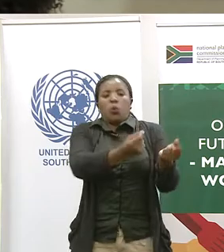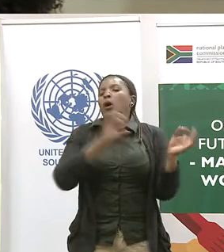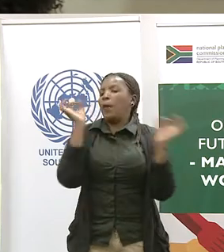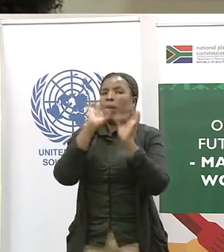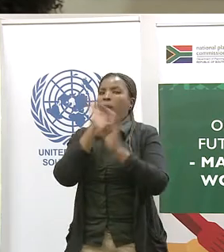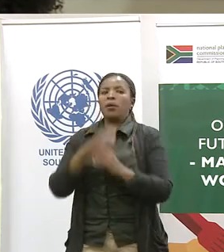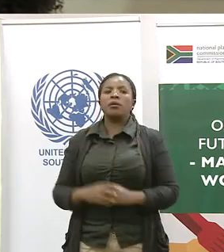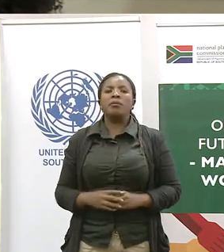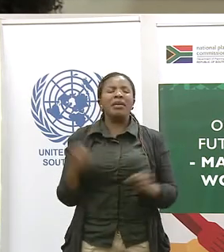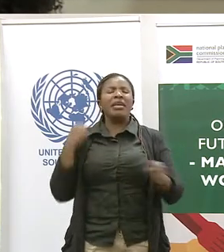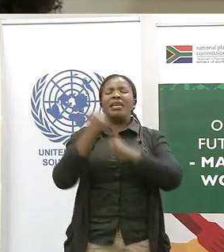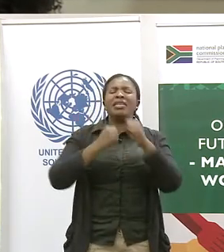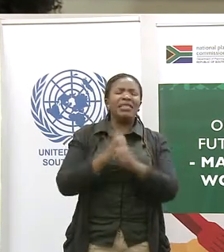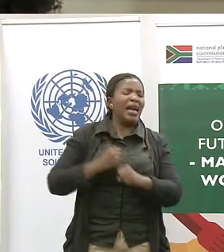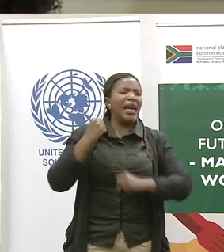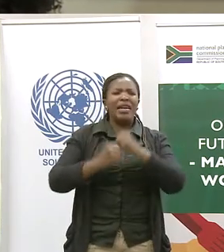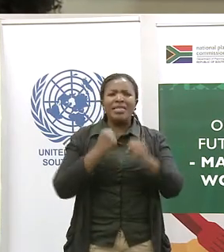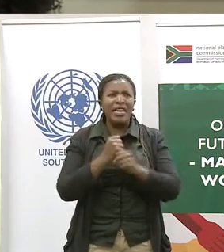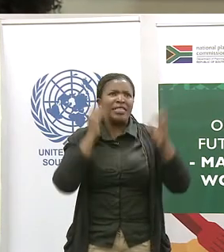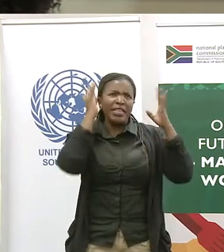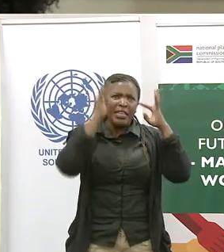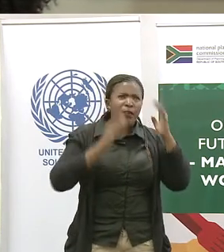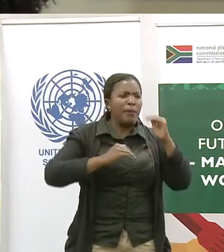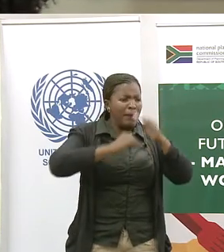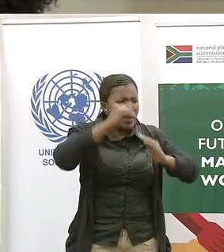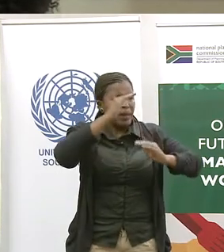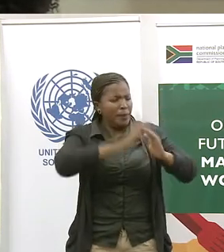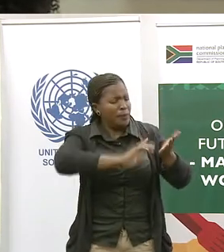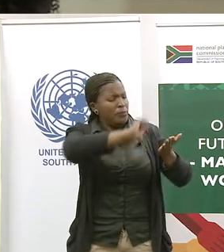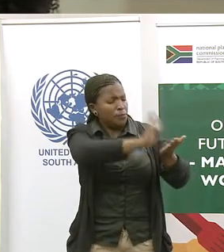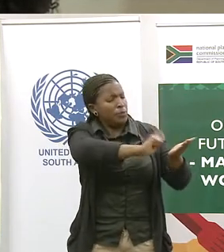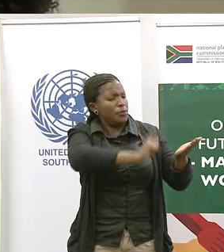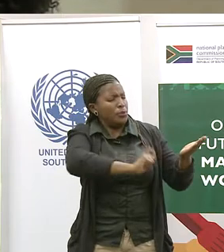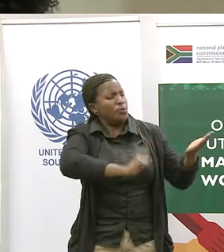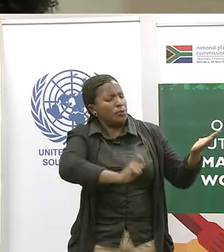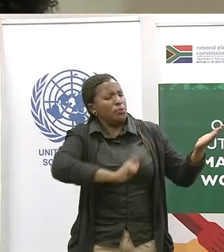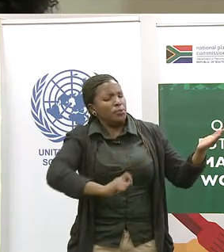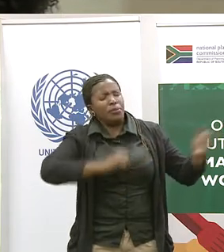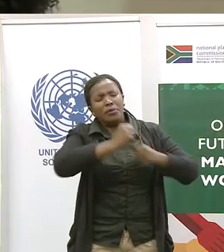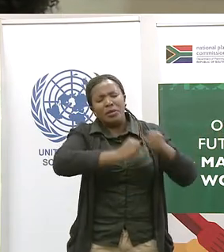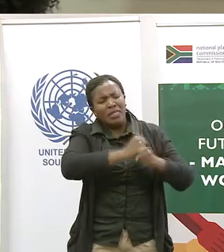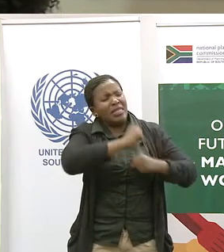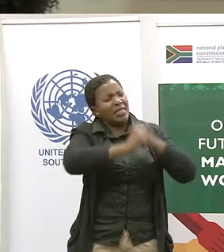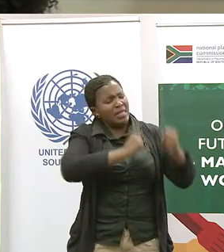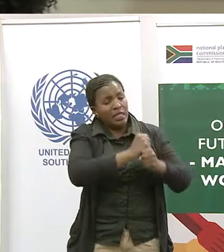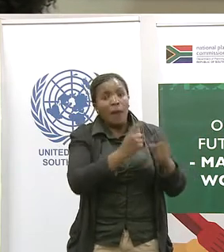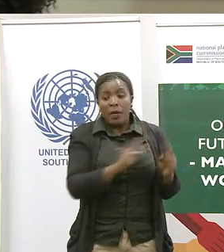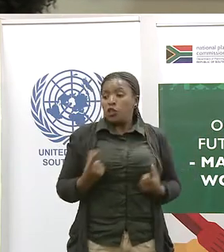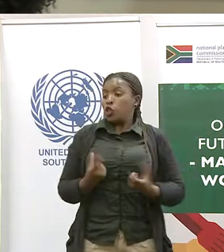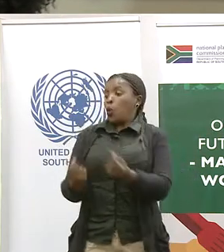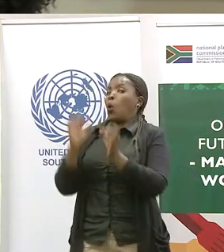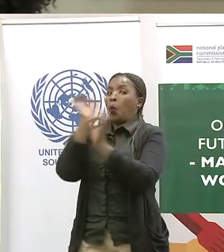theory and building your organization and so on, and do nothing in the meantime. The test is,